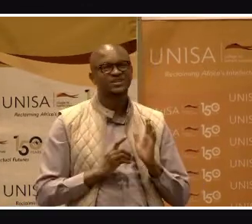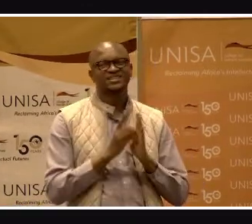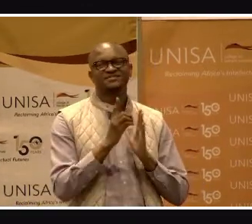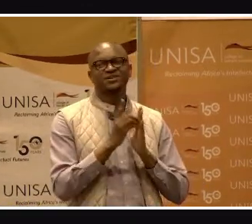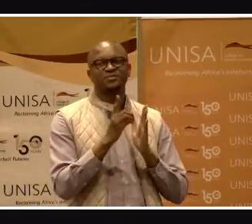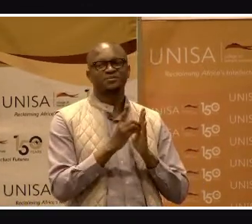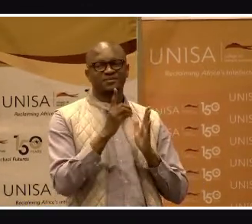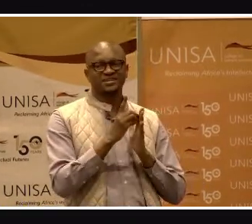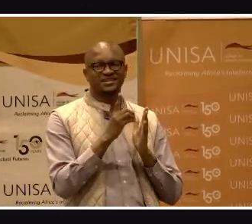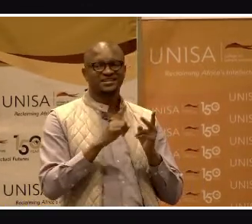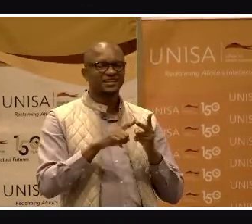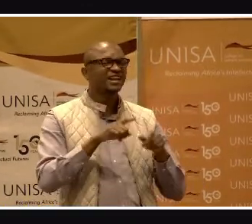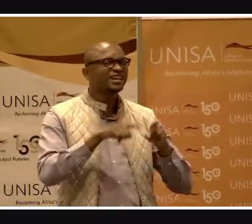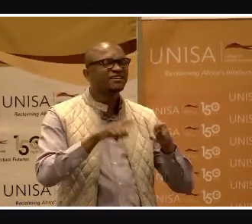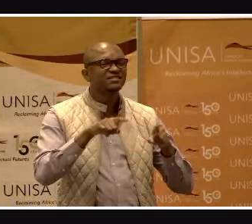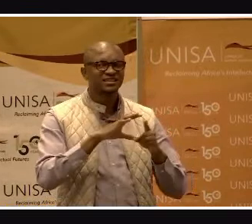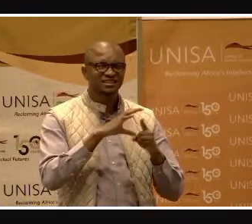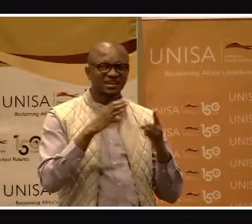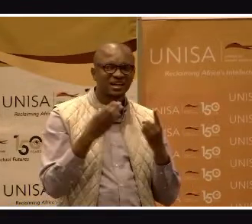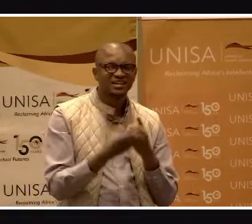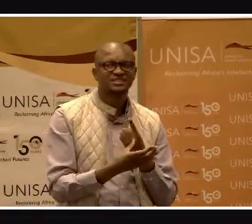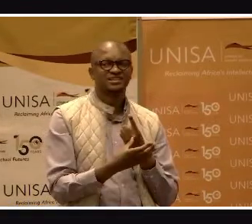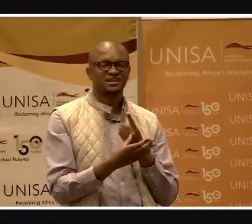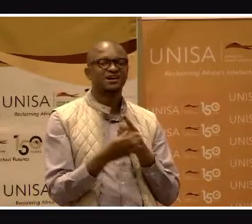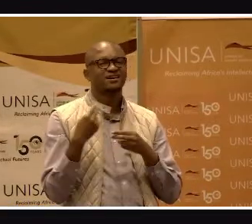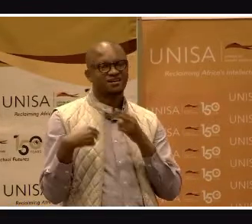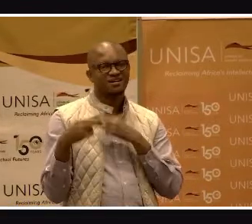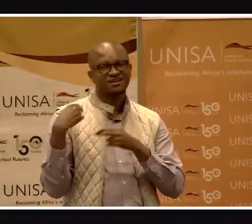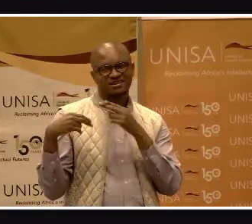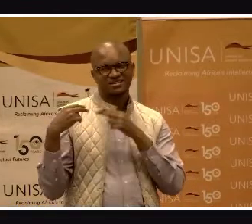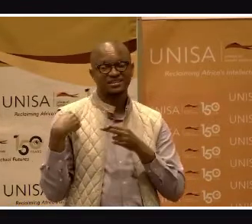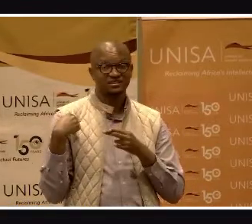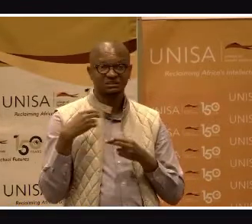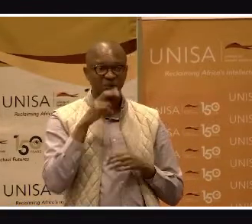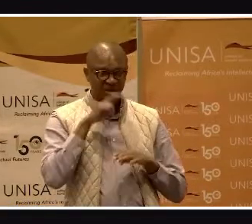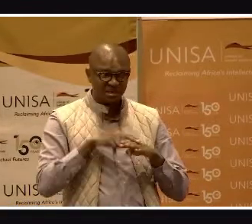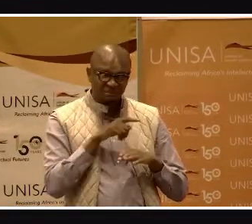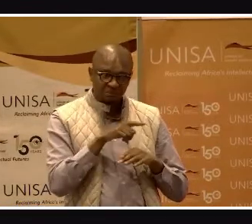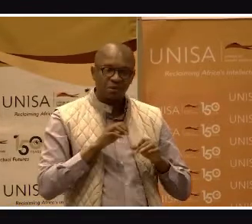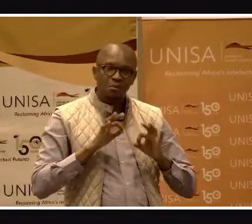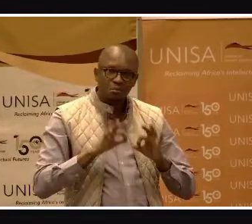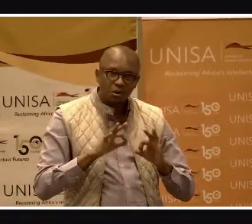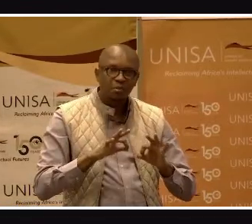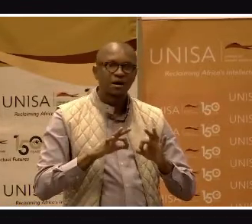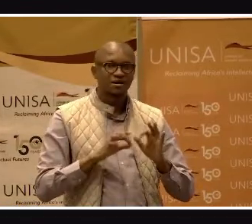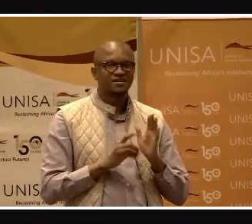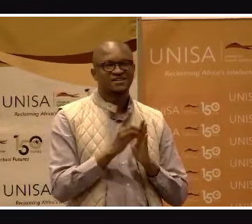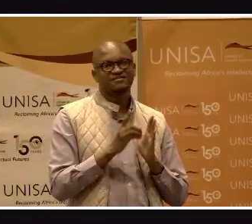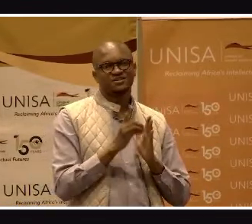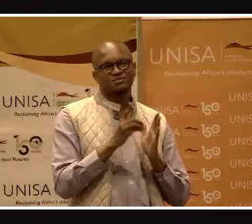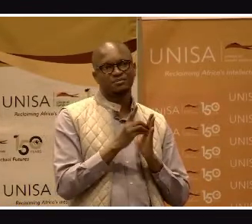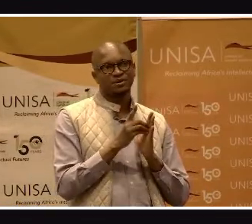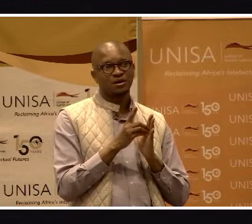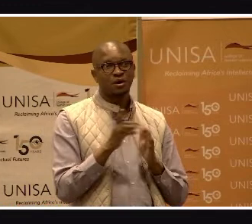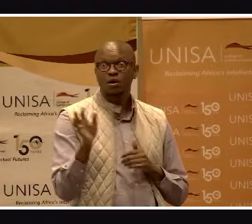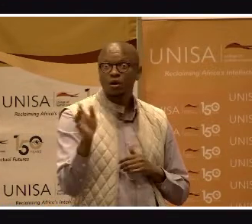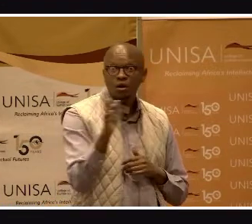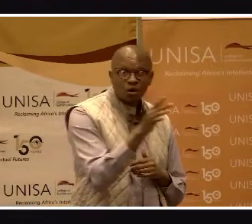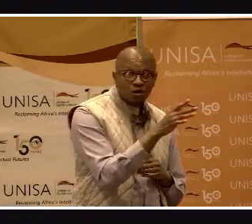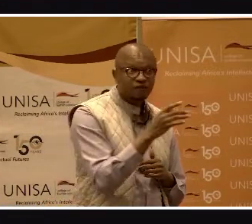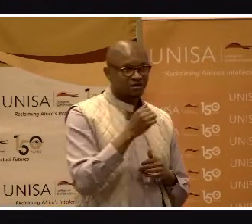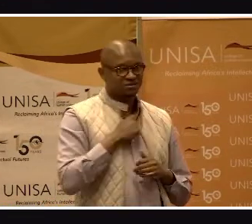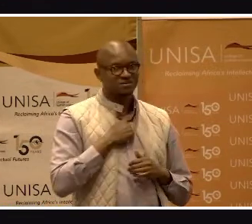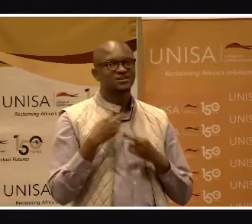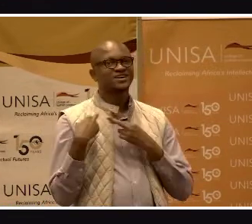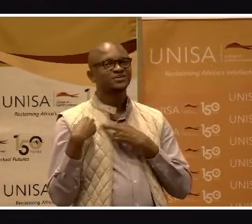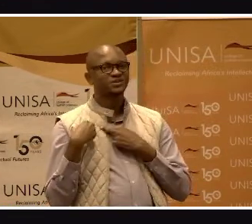languages categorized as endangered need to be what? Need to be properly developed. So how do we now develop them? That is a pertinent question that all